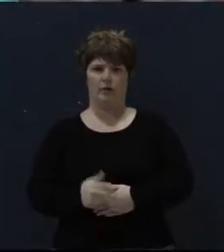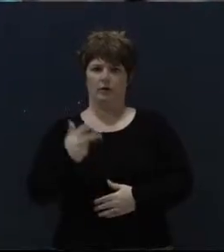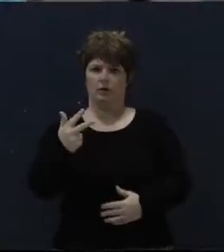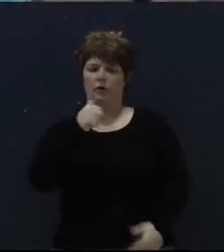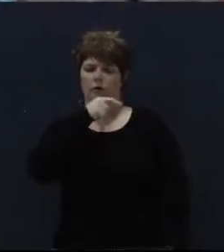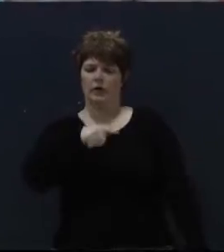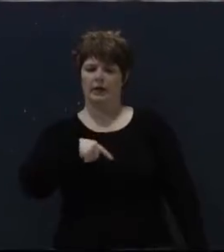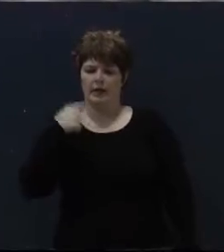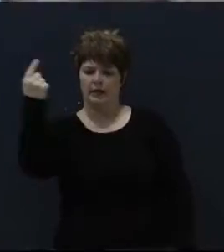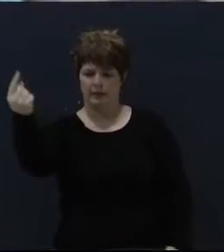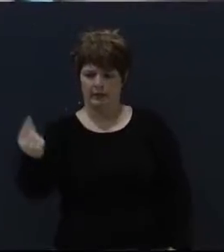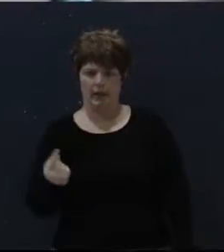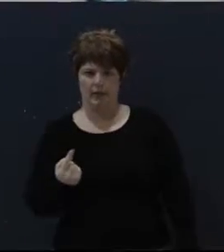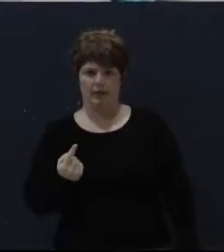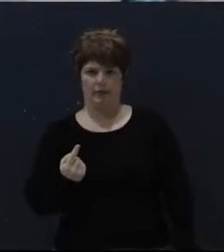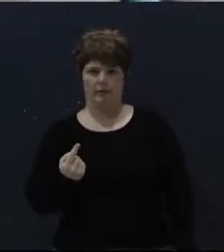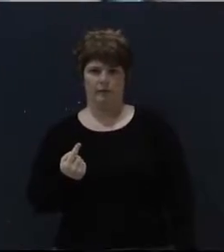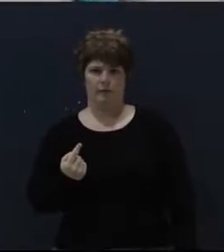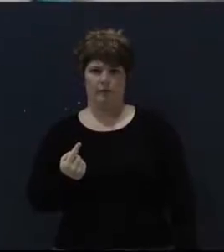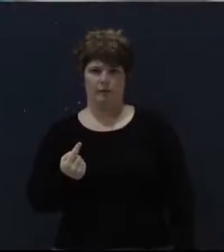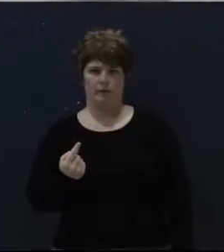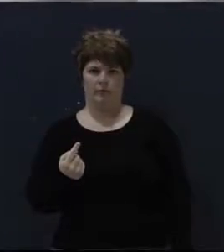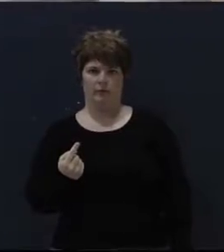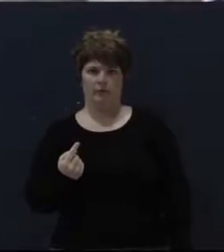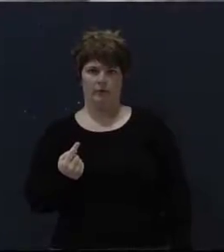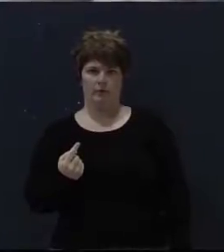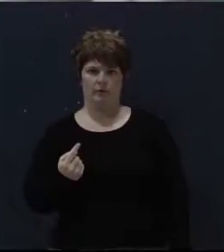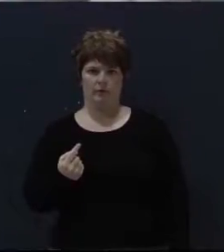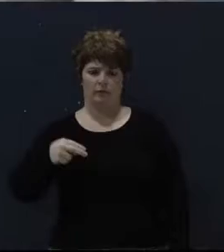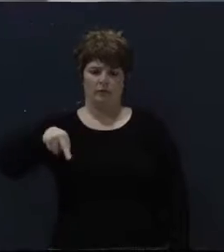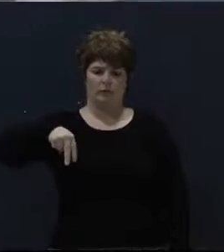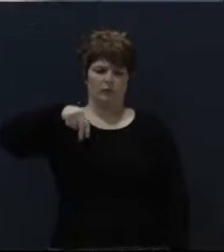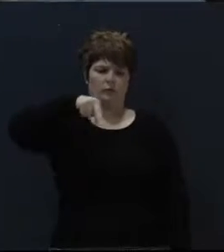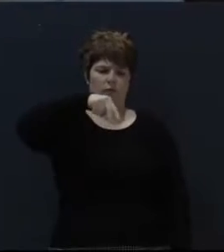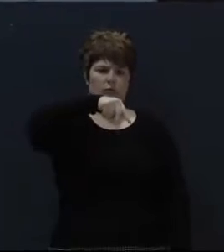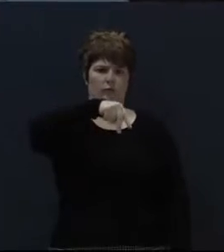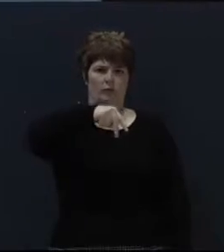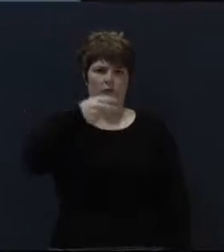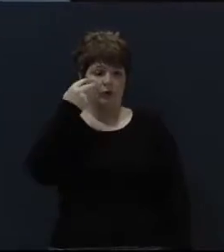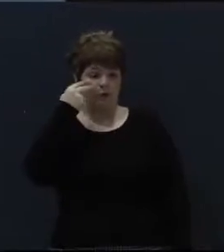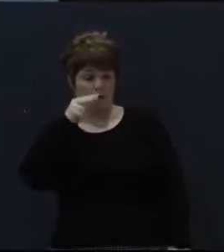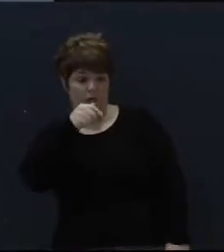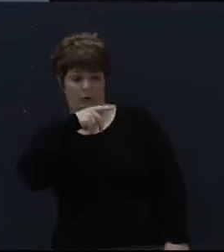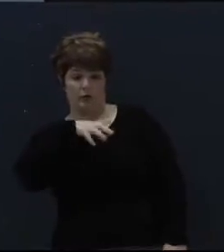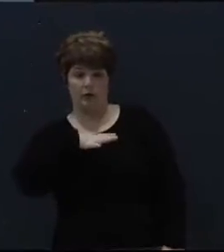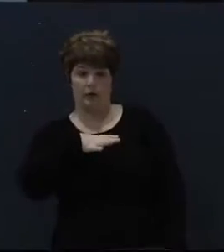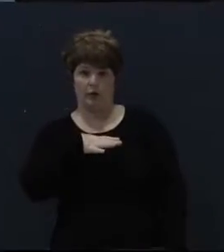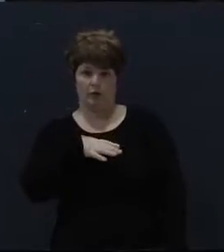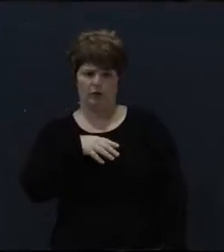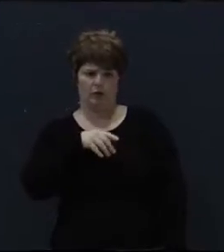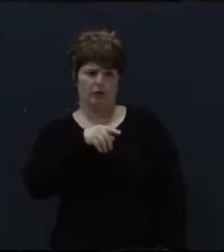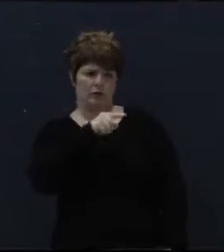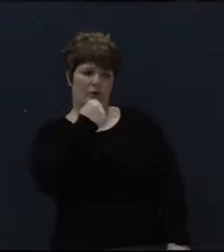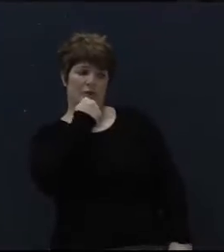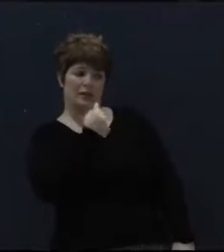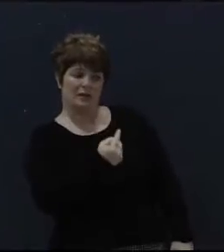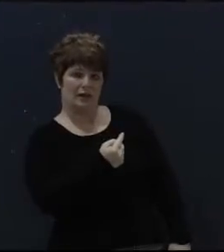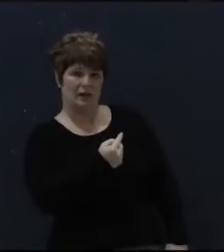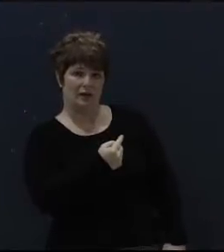ladies up on the stage. And if you looked at those ladies, you would have said,